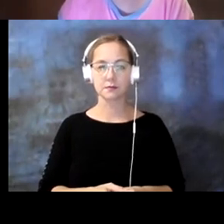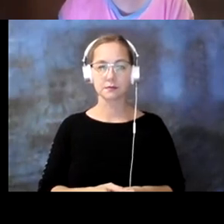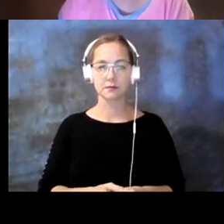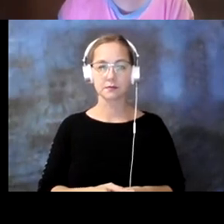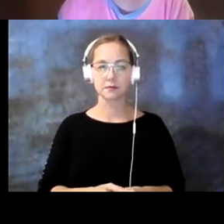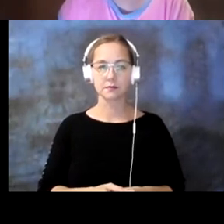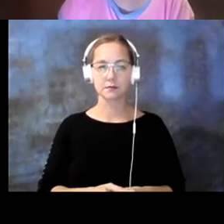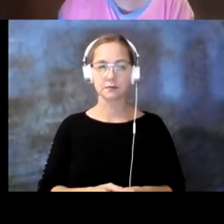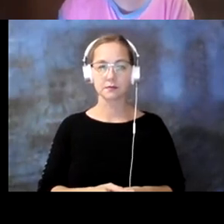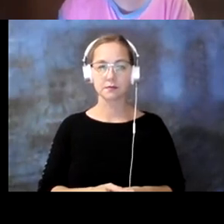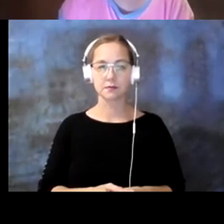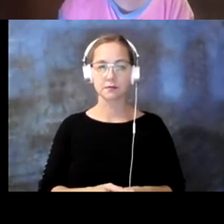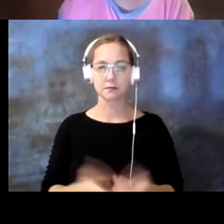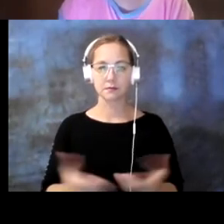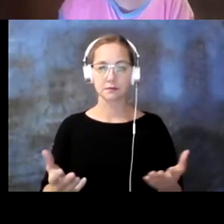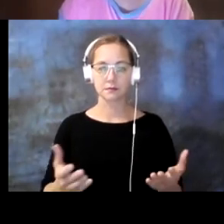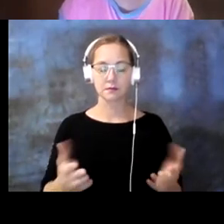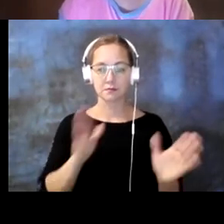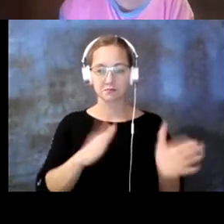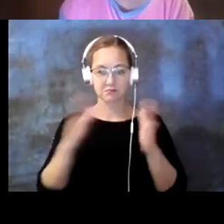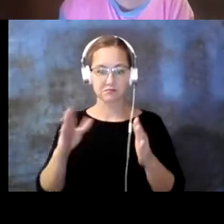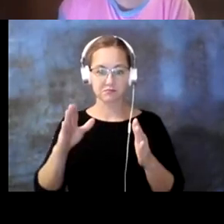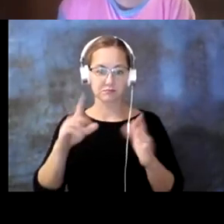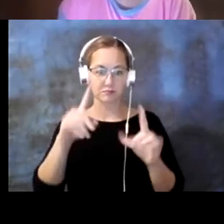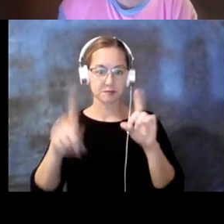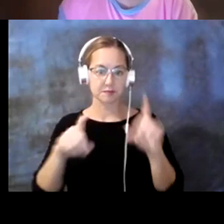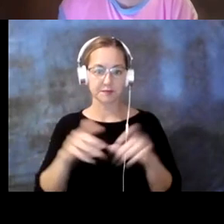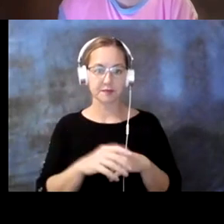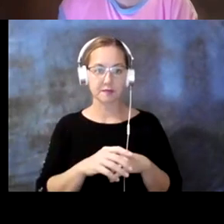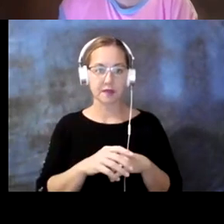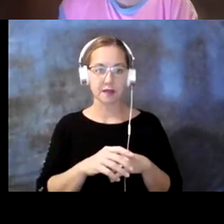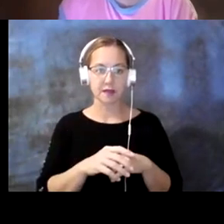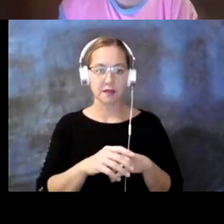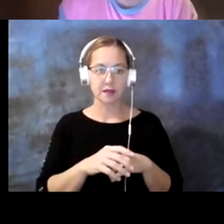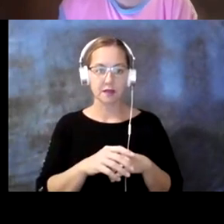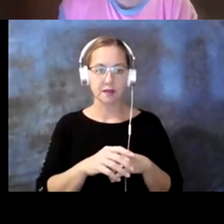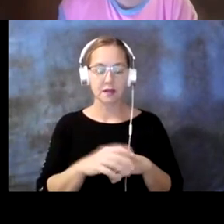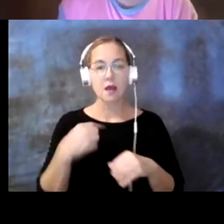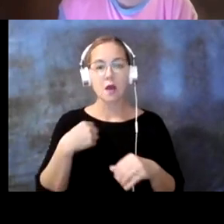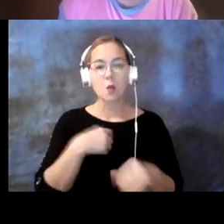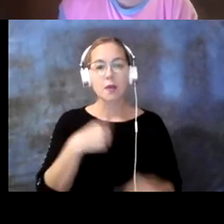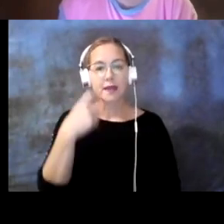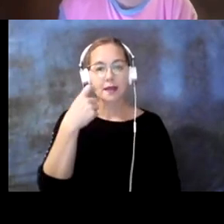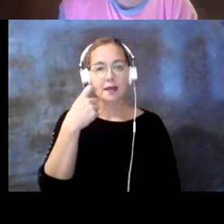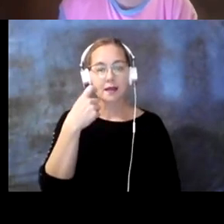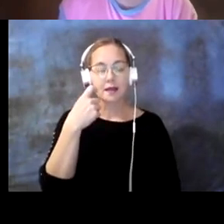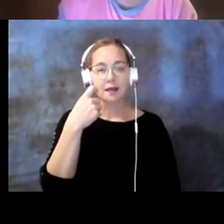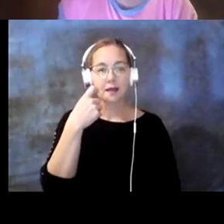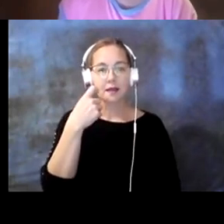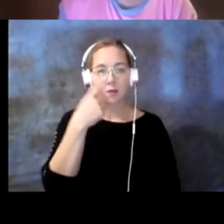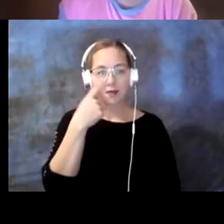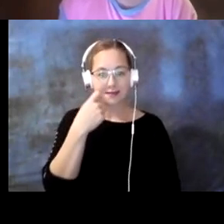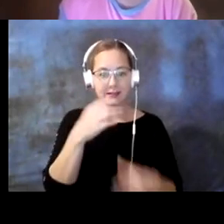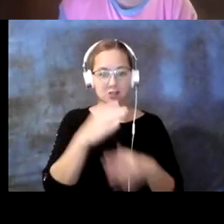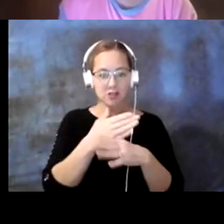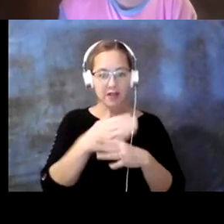So my next question, we recently shared a statistic on our